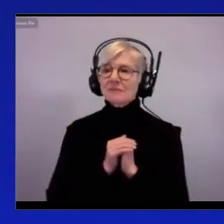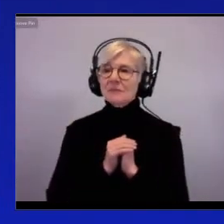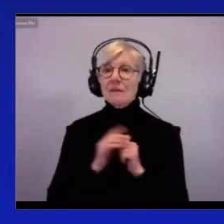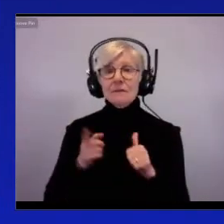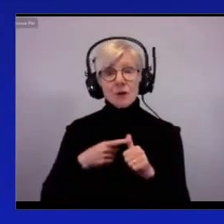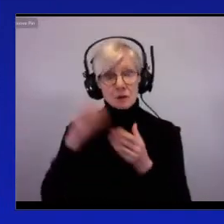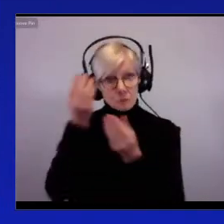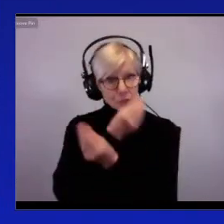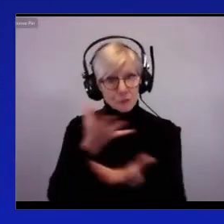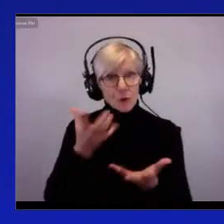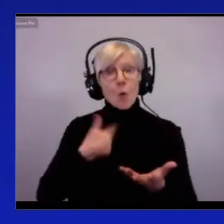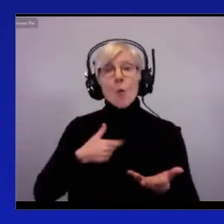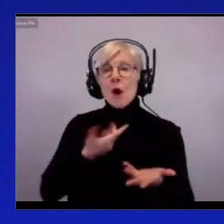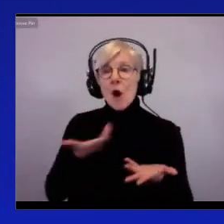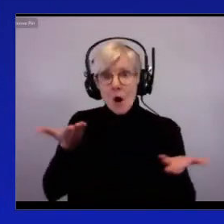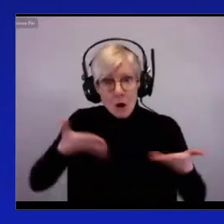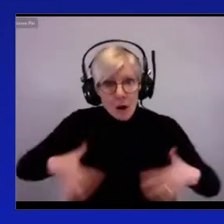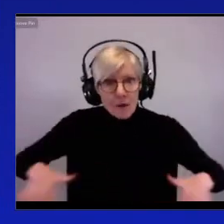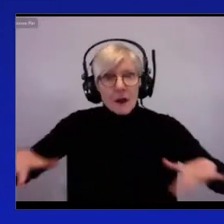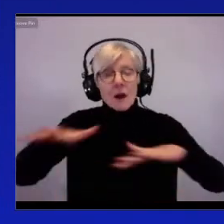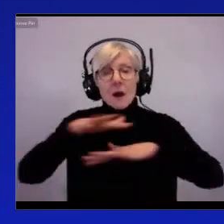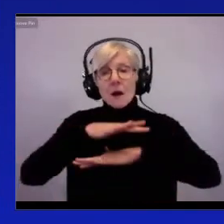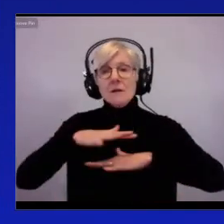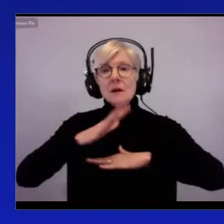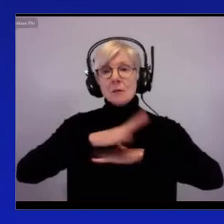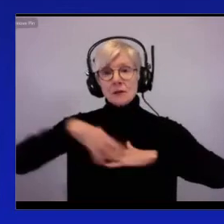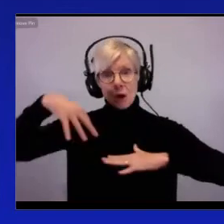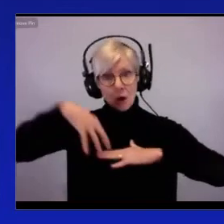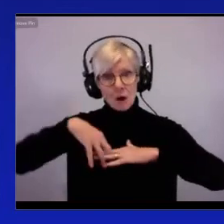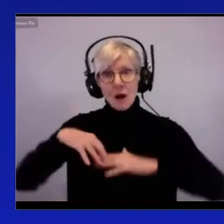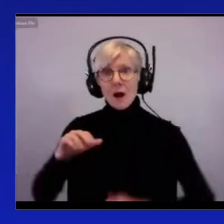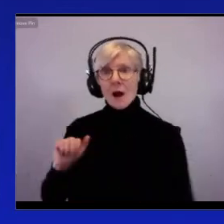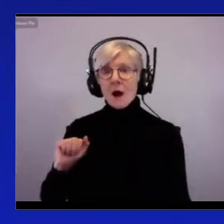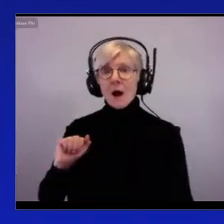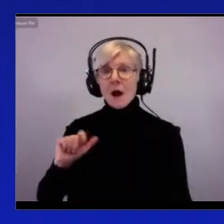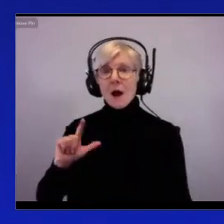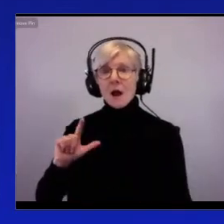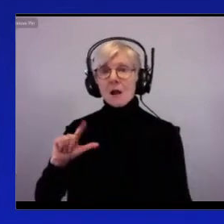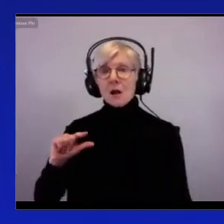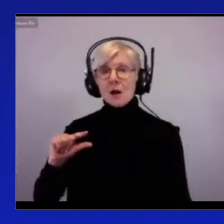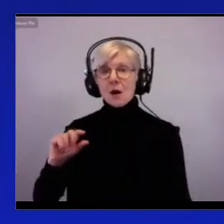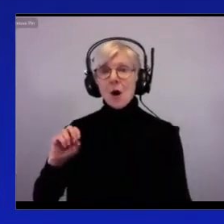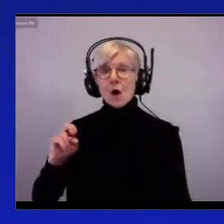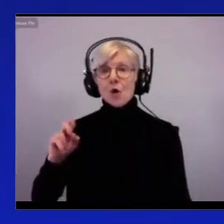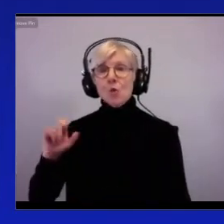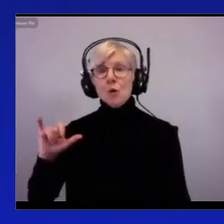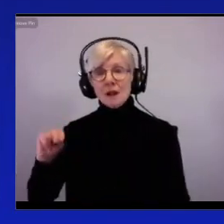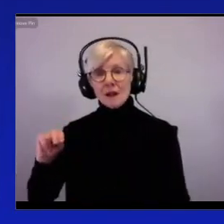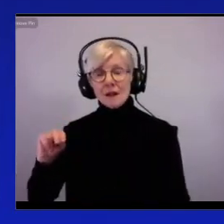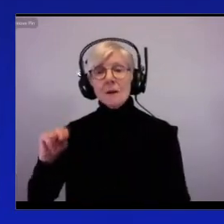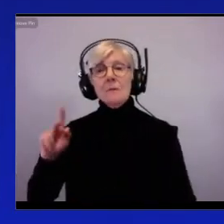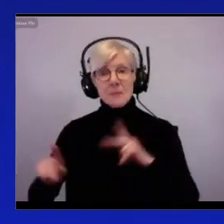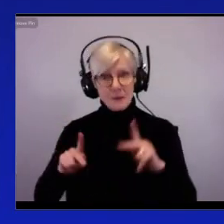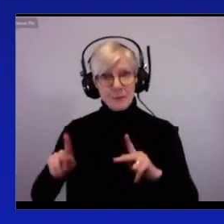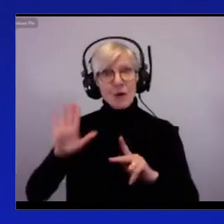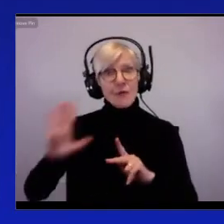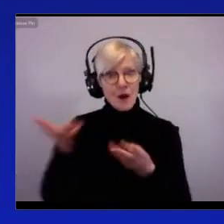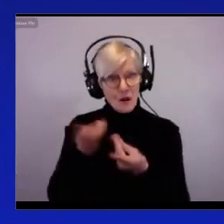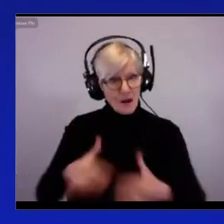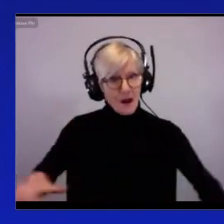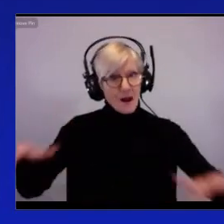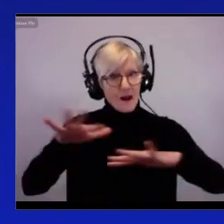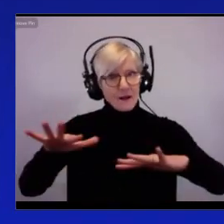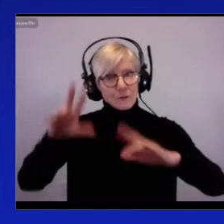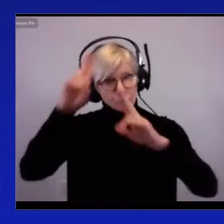the traditional unceded territory of the Algonquin people. As Mayor Watson has already stated, we are pleased with the progress